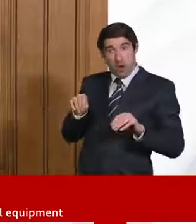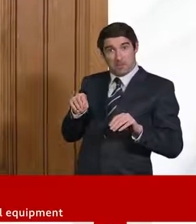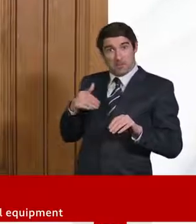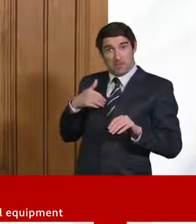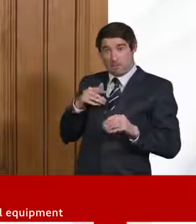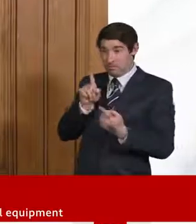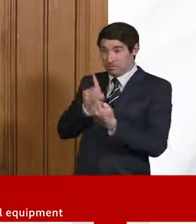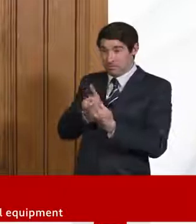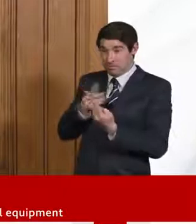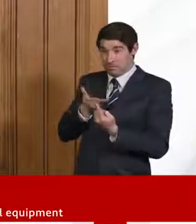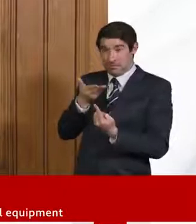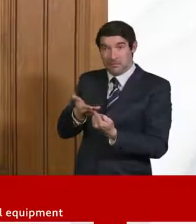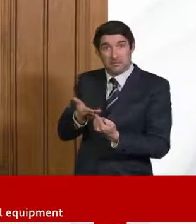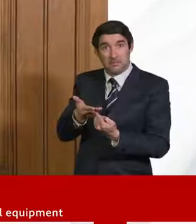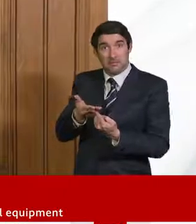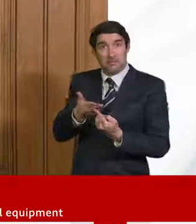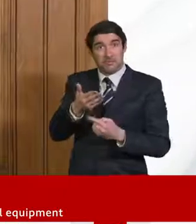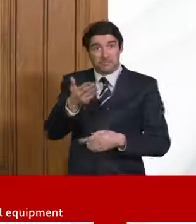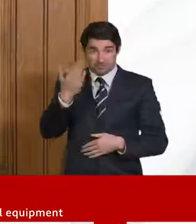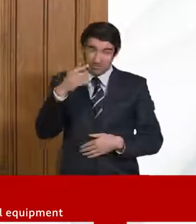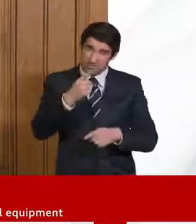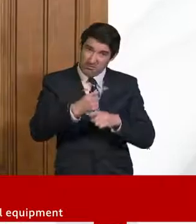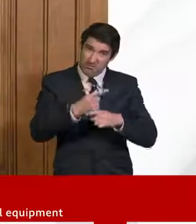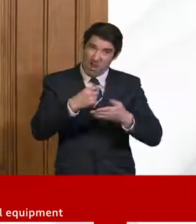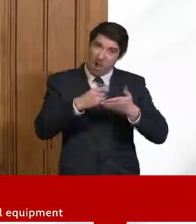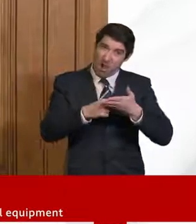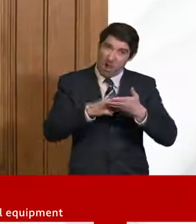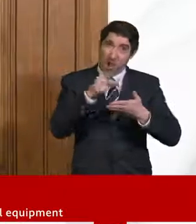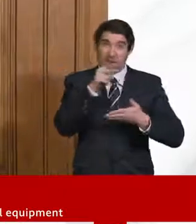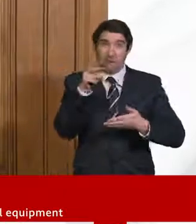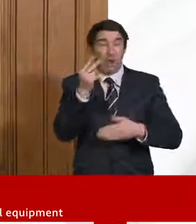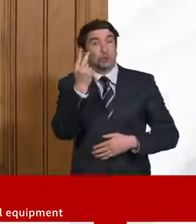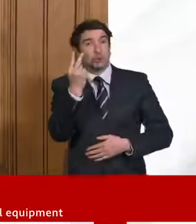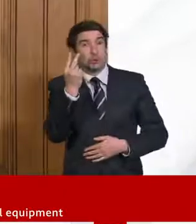If one person infects two people, and those two people another two,